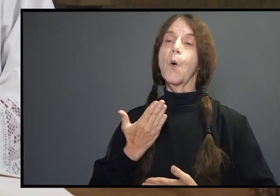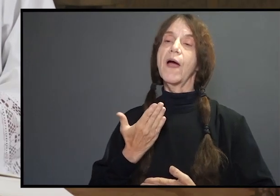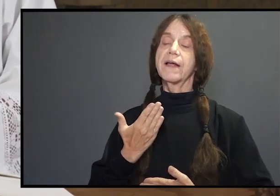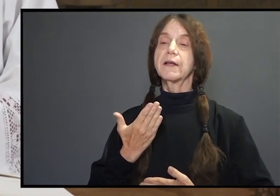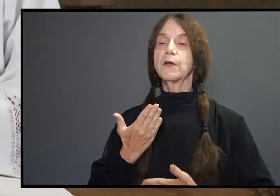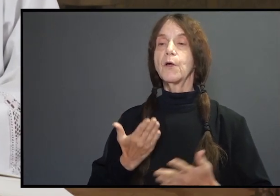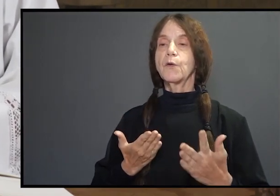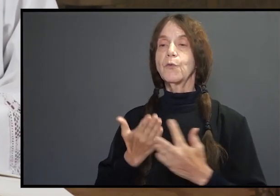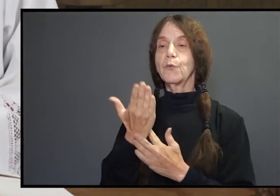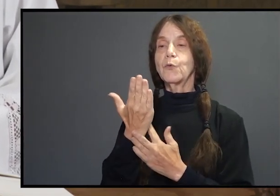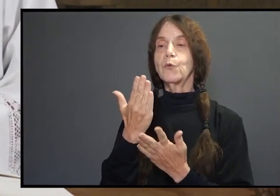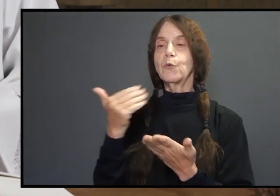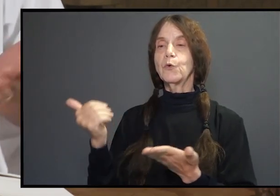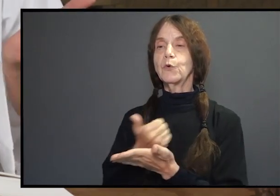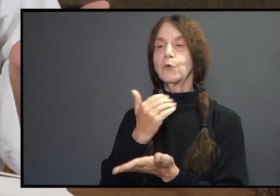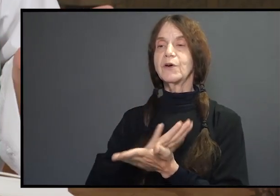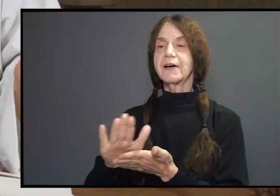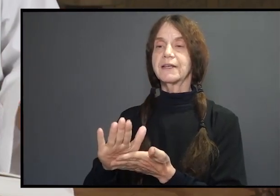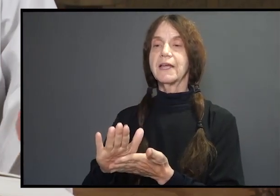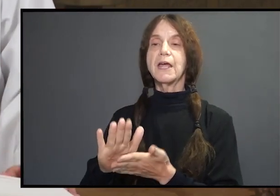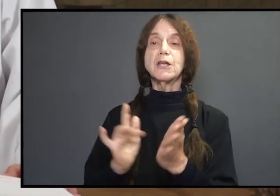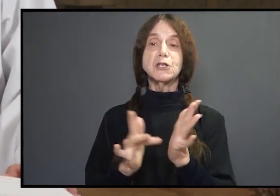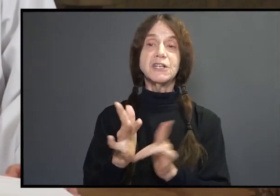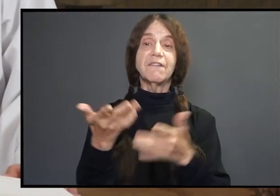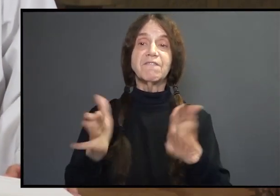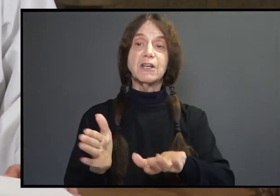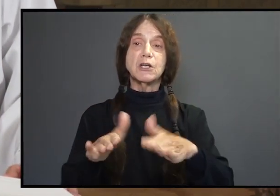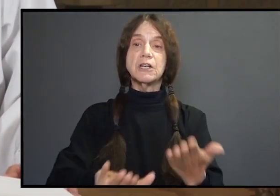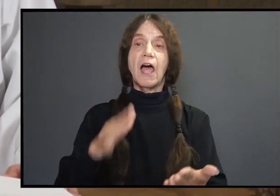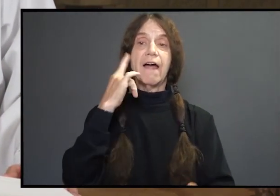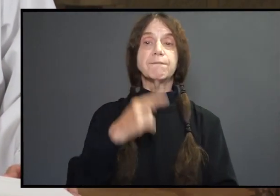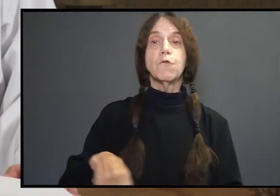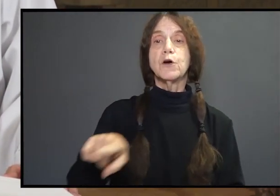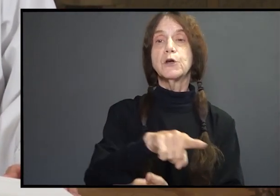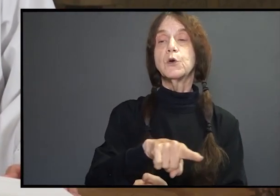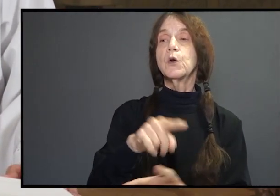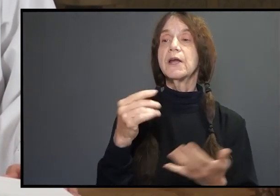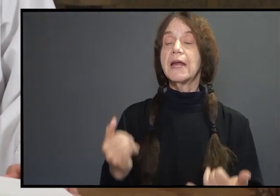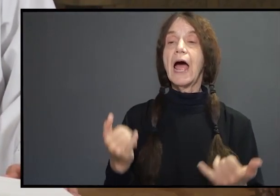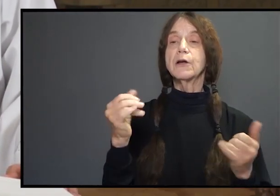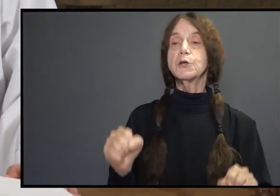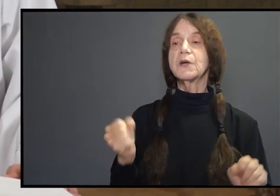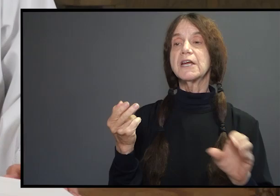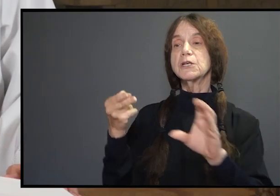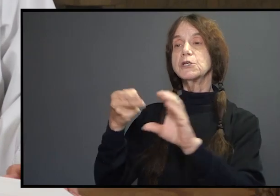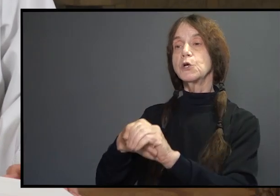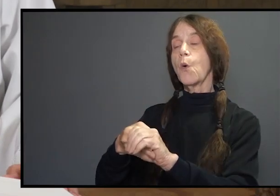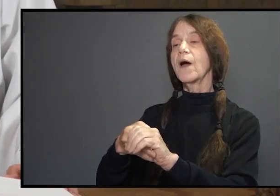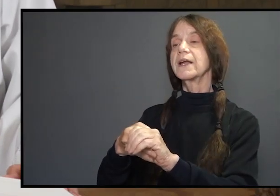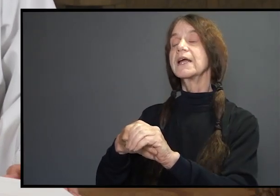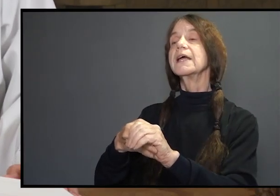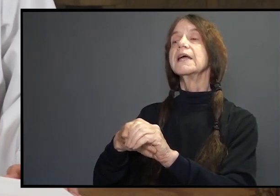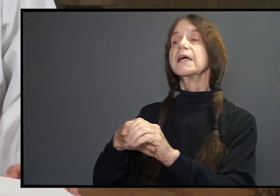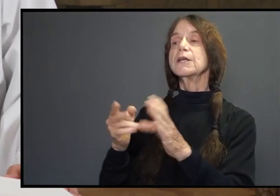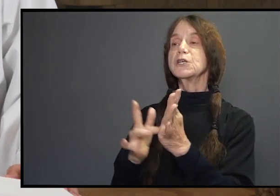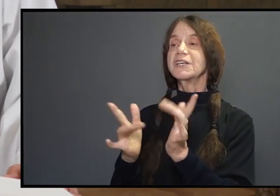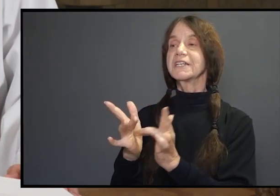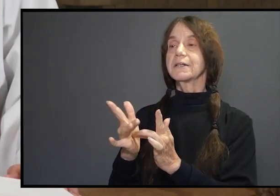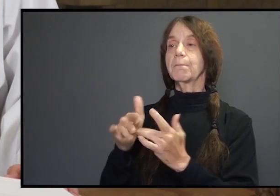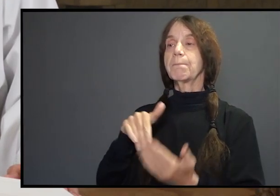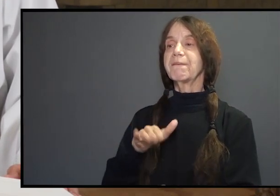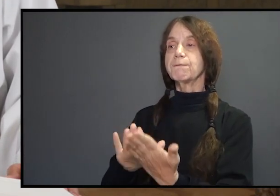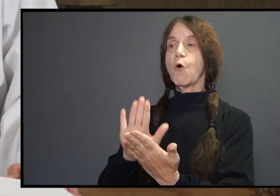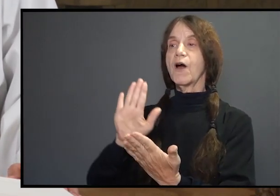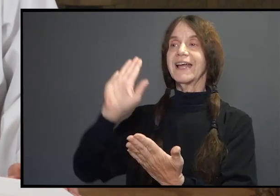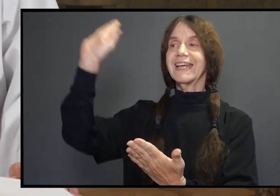brings. Because Jesus died for you, you are bodily prepared to join Him at His heavenly table.